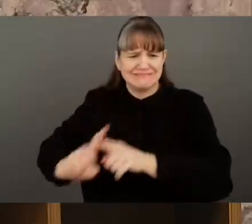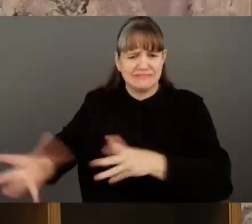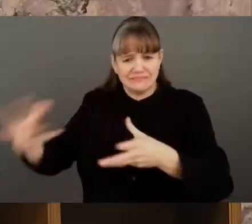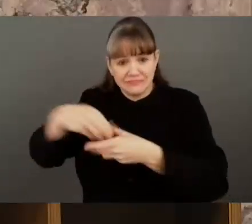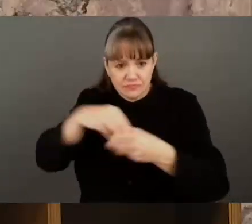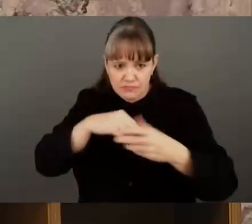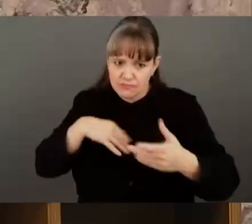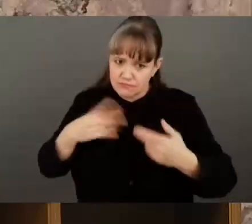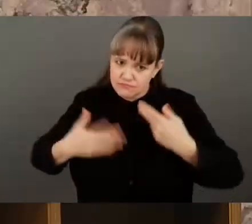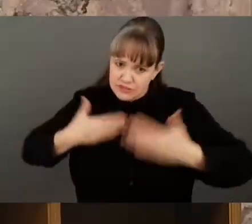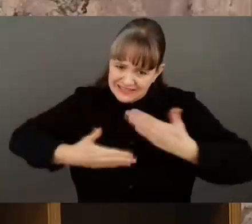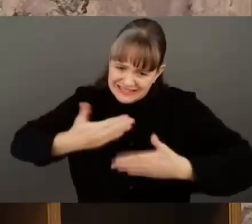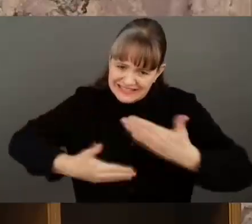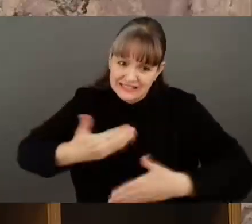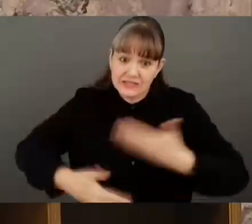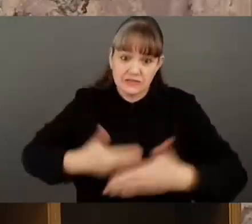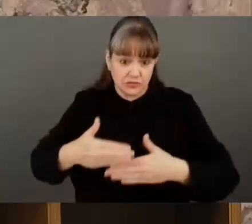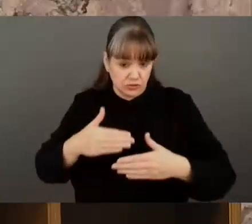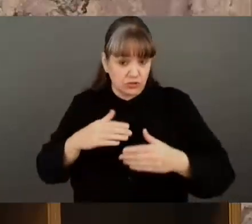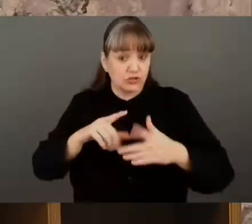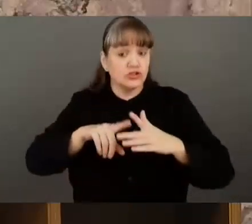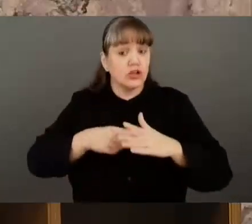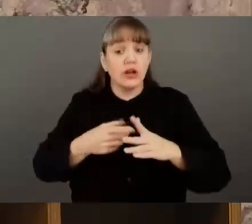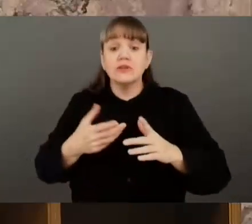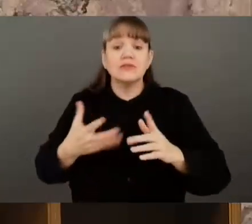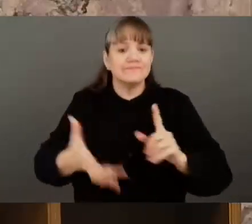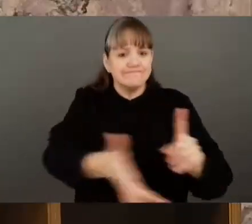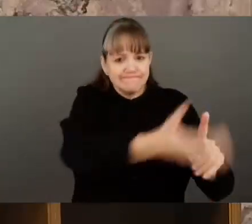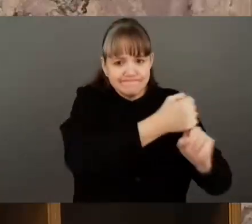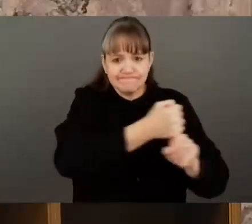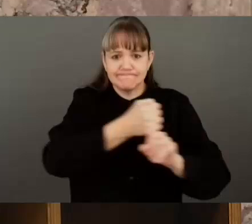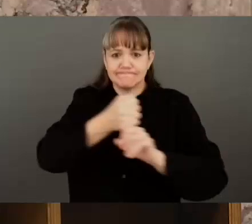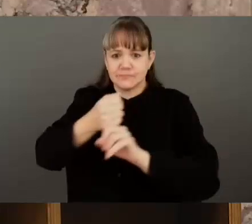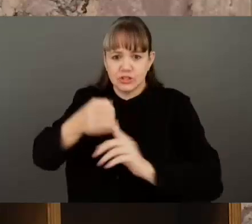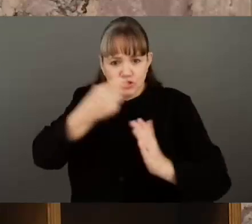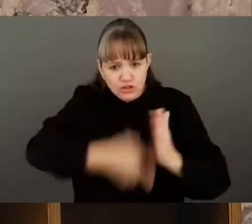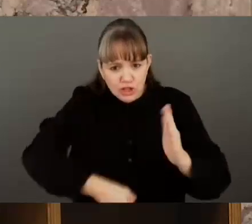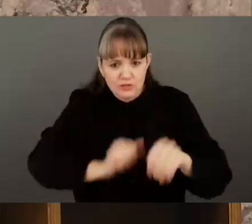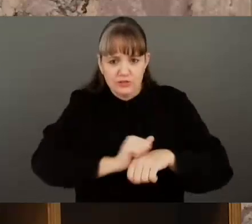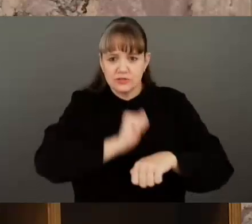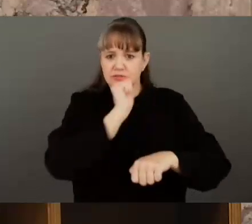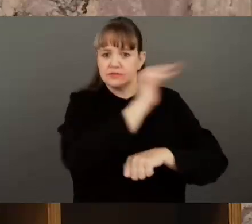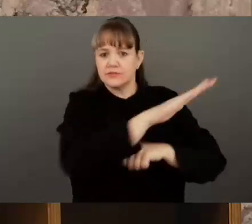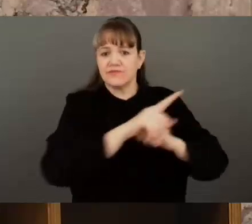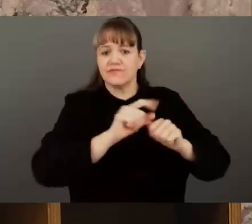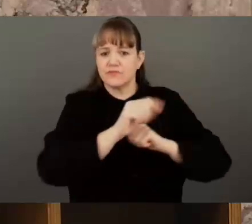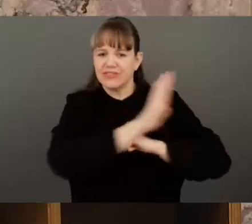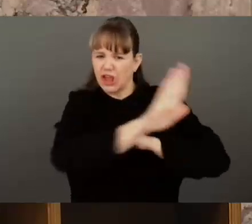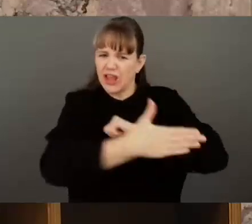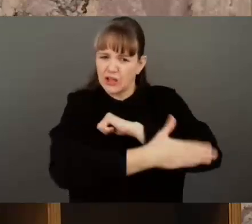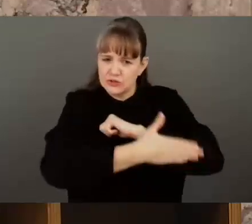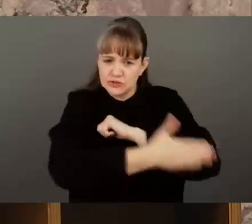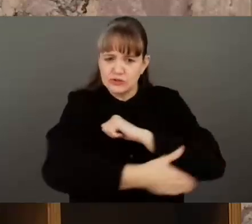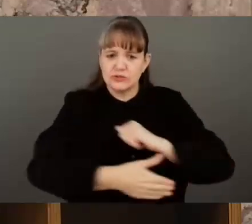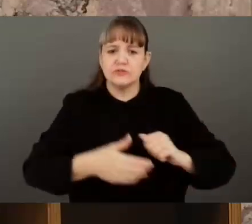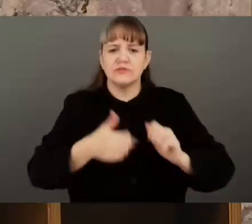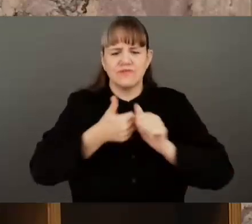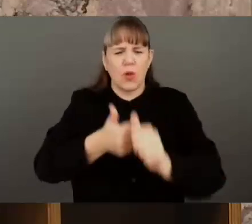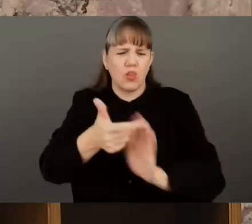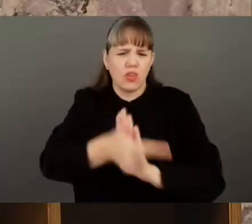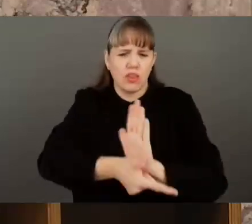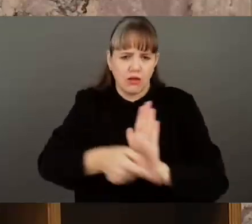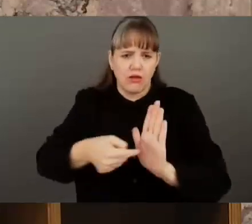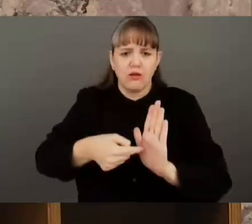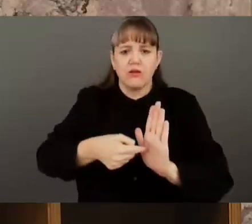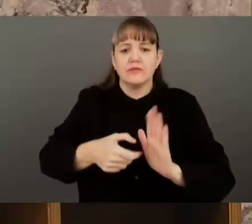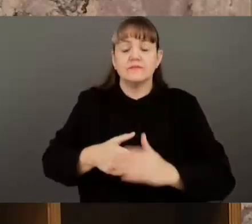arrests and charges and removals from Canada in accordance with laws. Mr. Speaker, this government and my